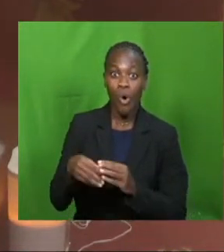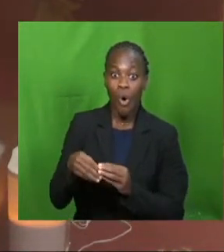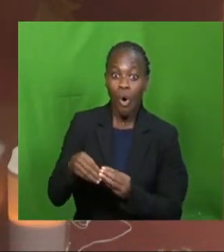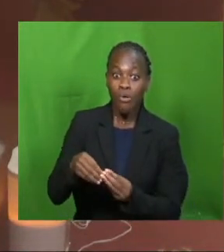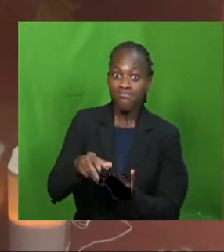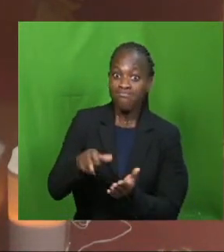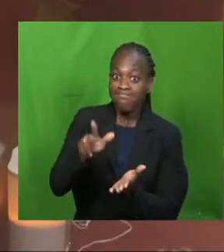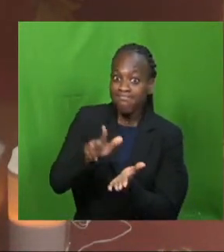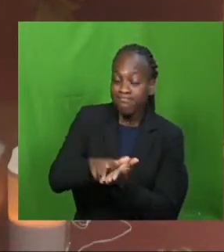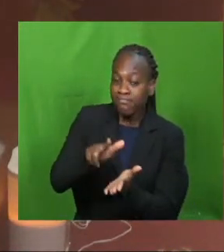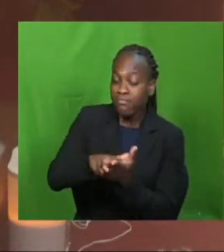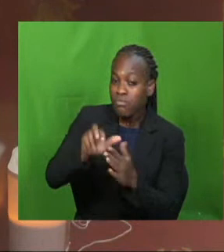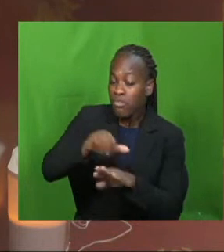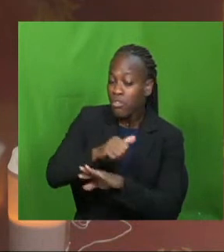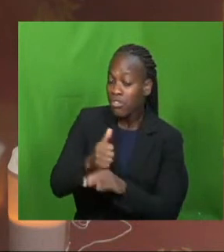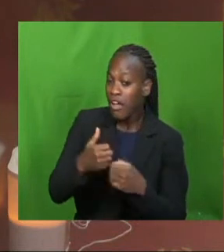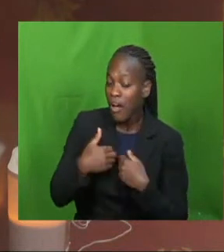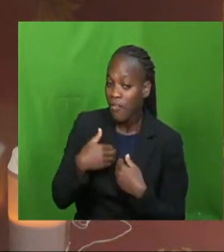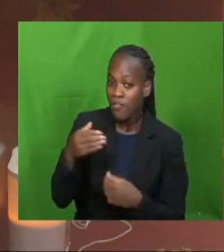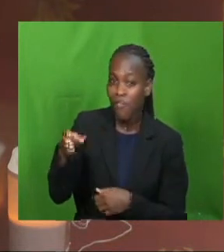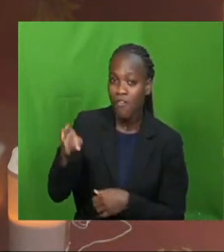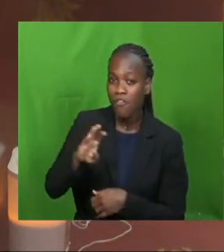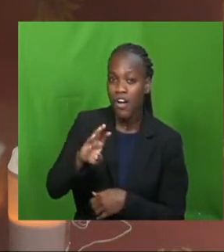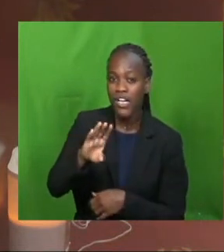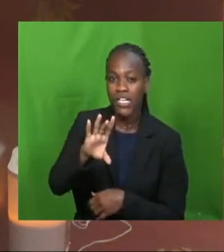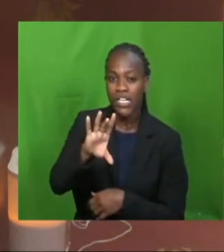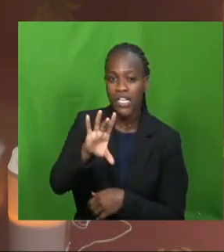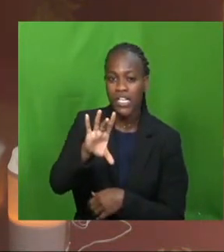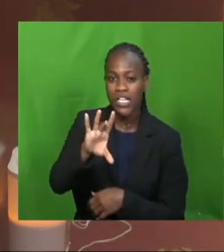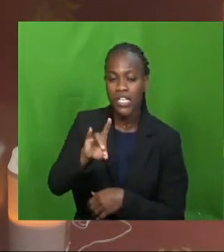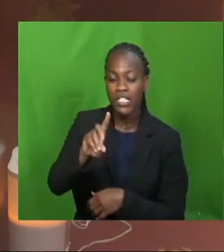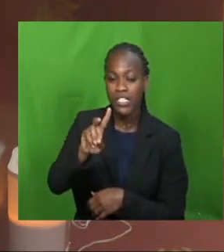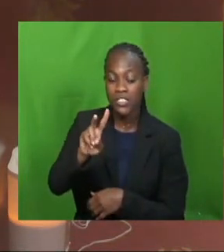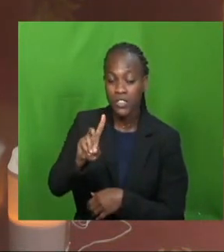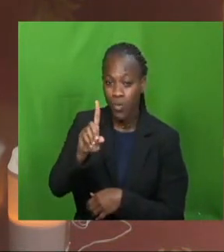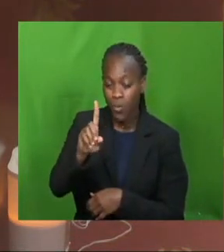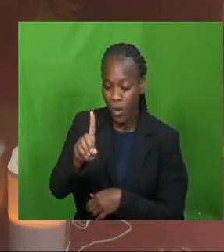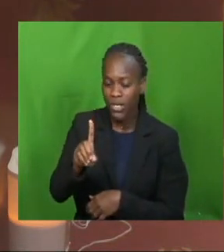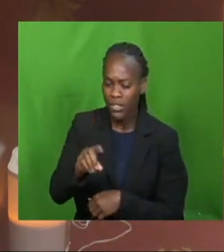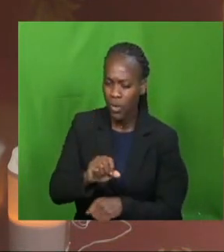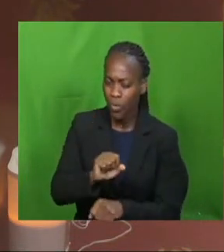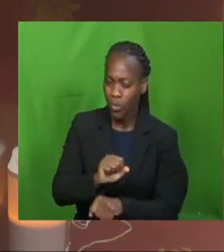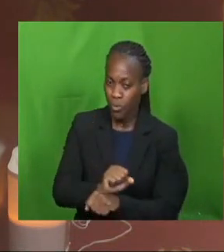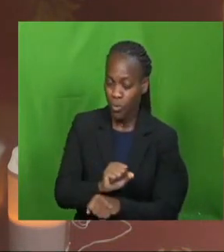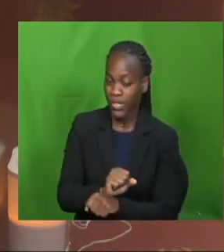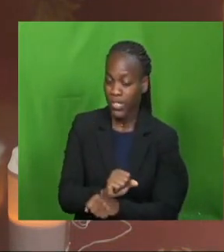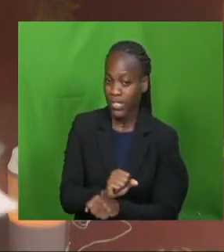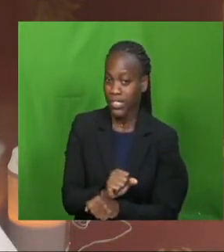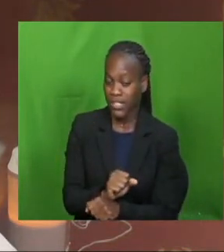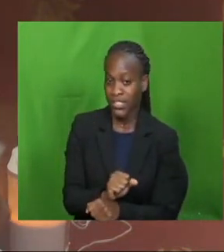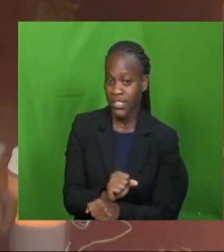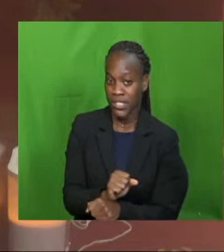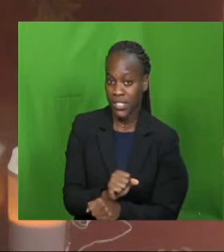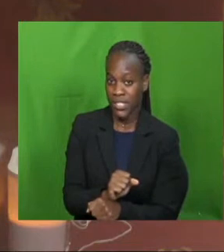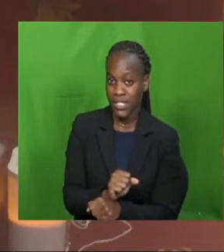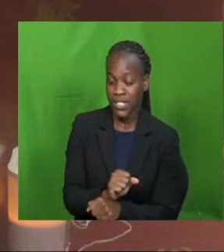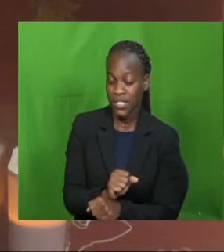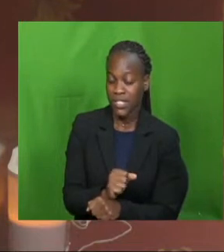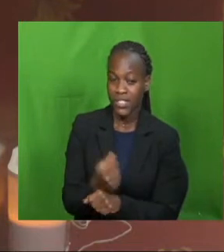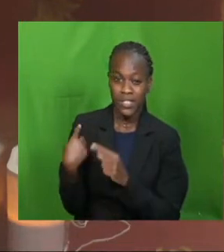broadcasting stations, 489 stations are currently operational as of the fourth quarter of